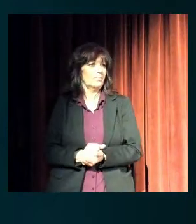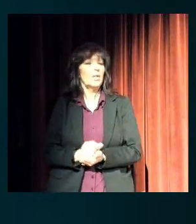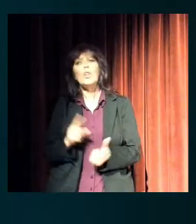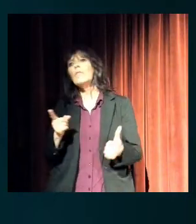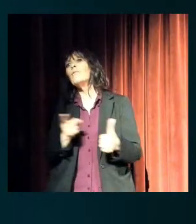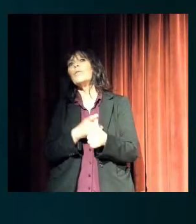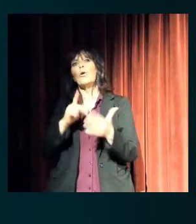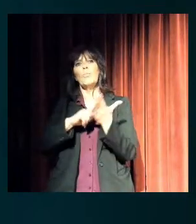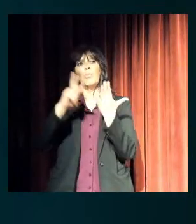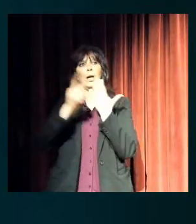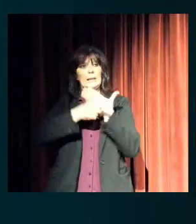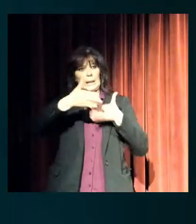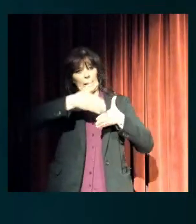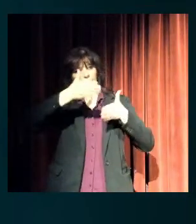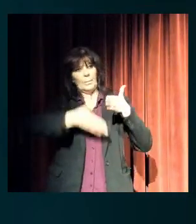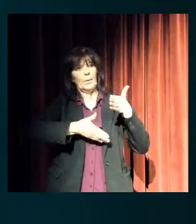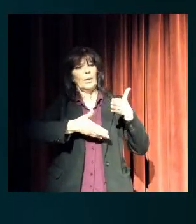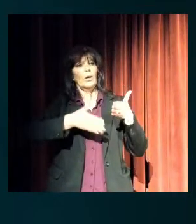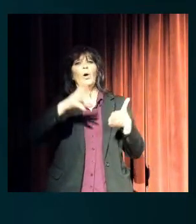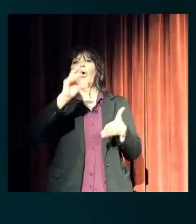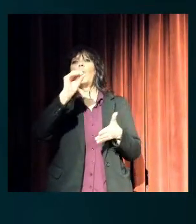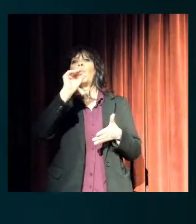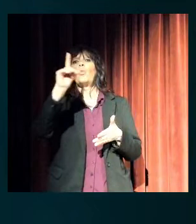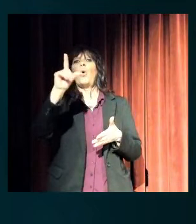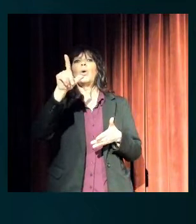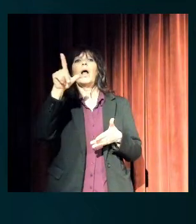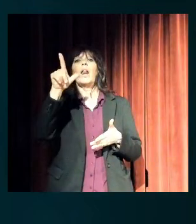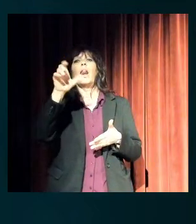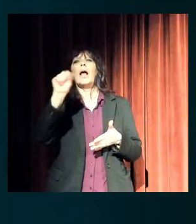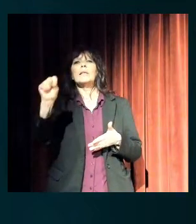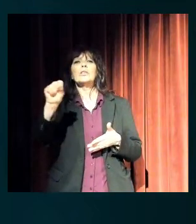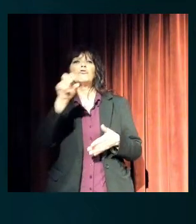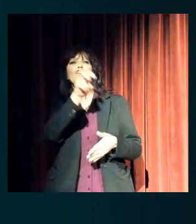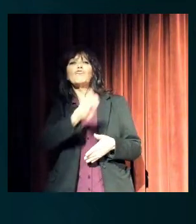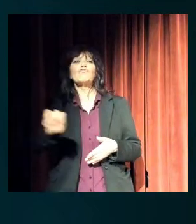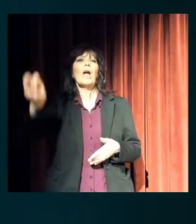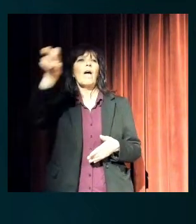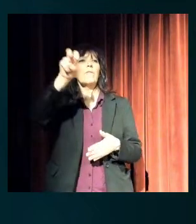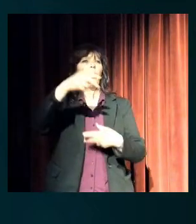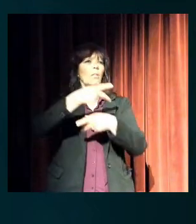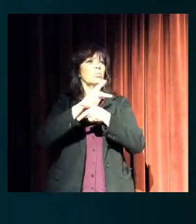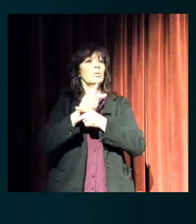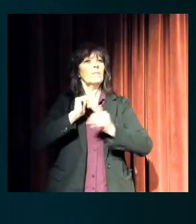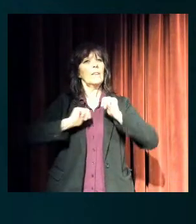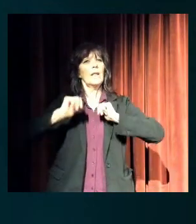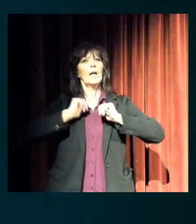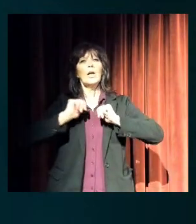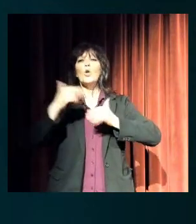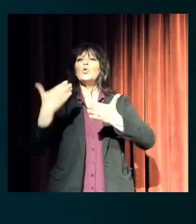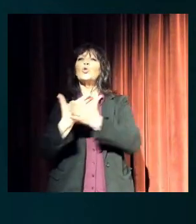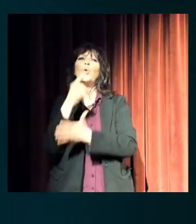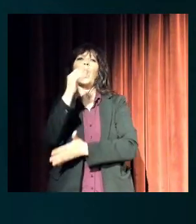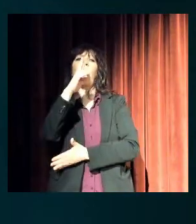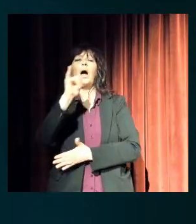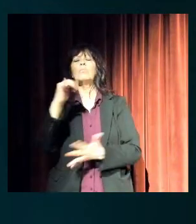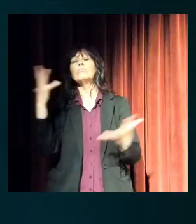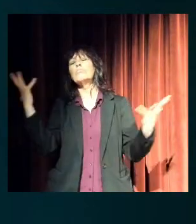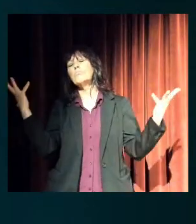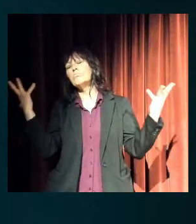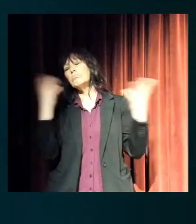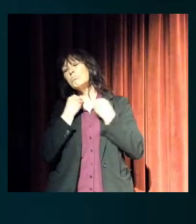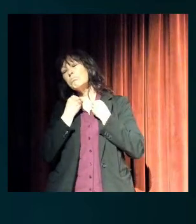first project to be completed was Road Less Travel Productions' new lounge and lobby. A gorgeous new lounge now